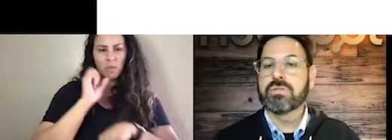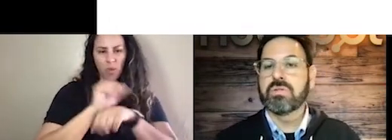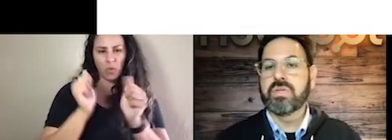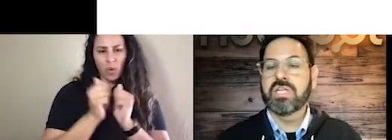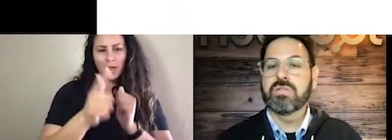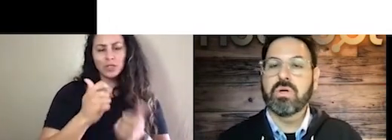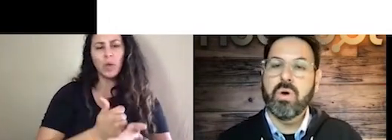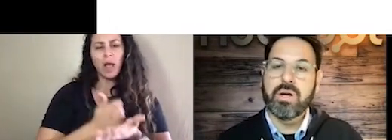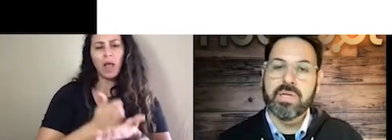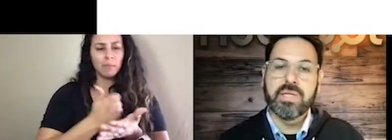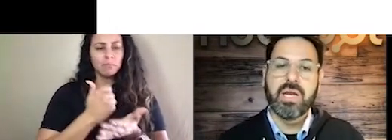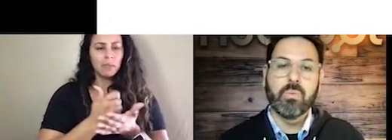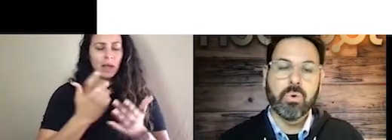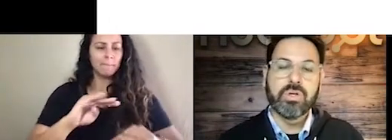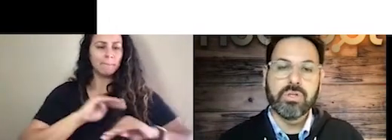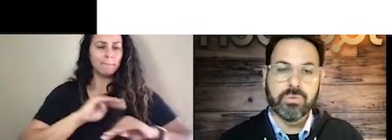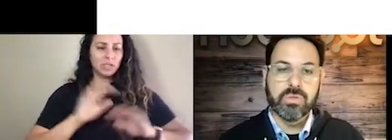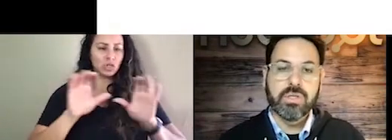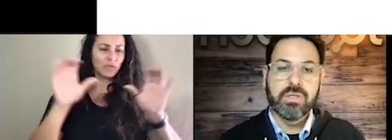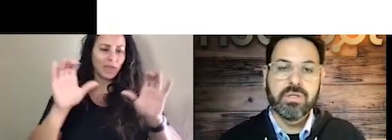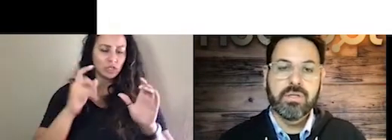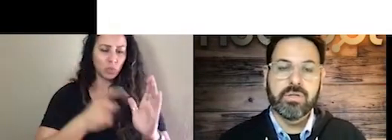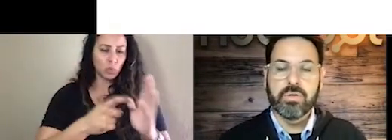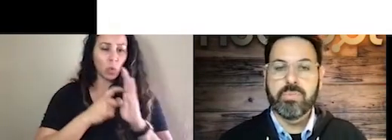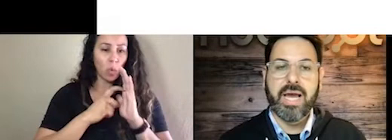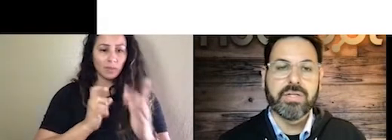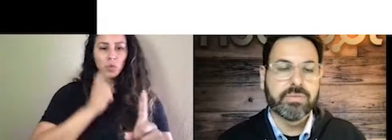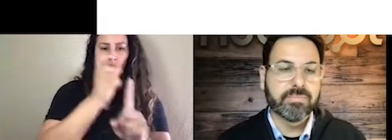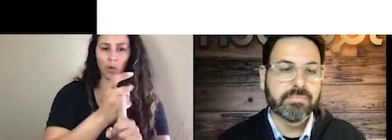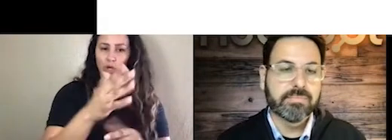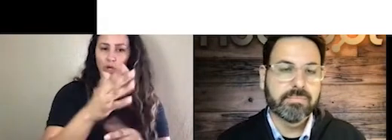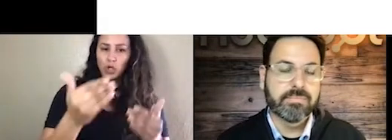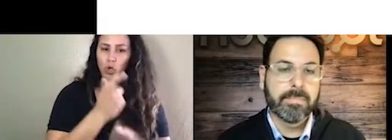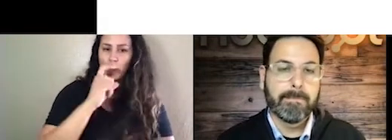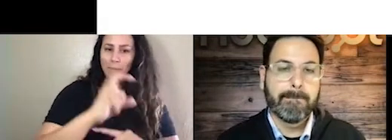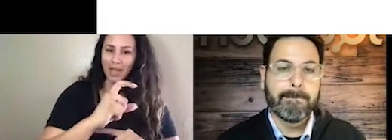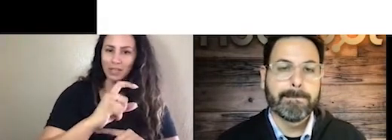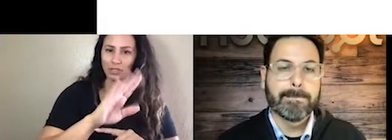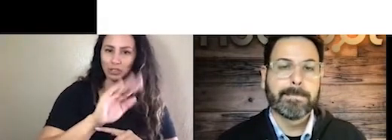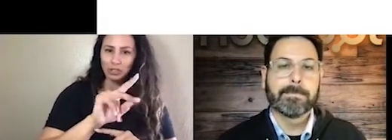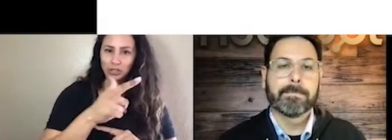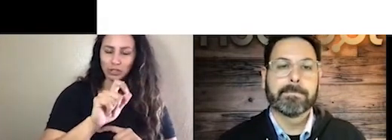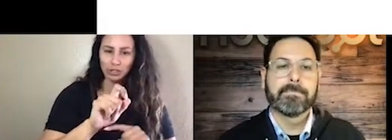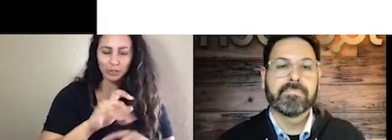meet the certification requirements and award you your new badge.